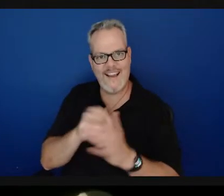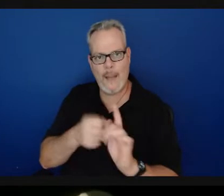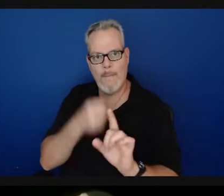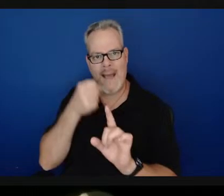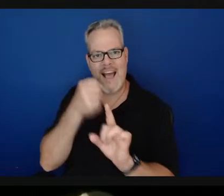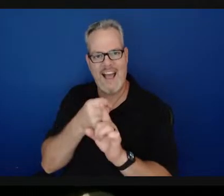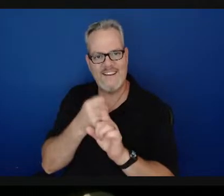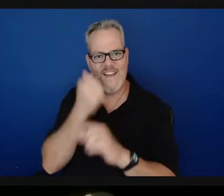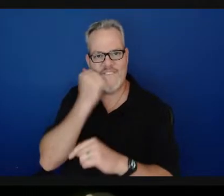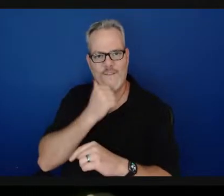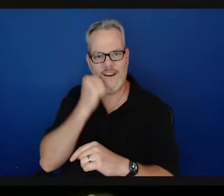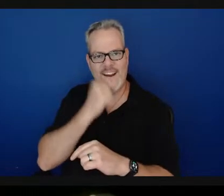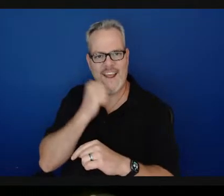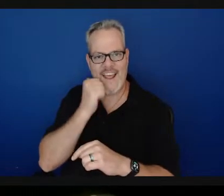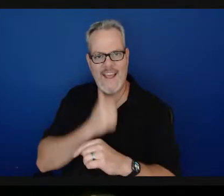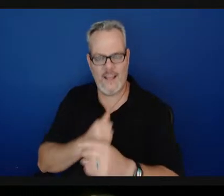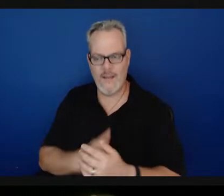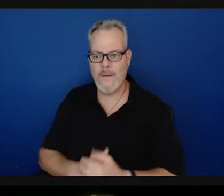basis.